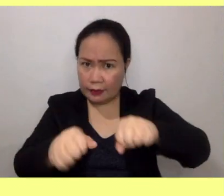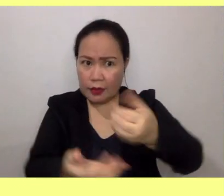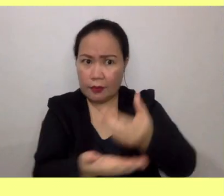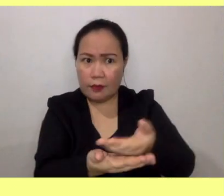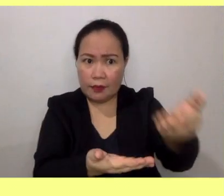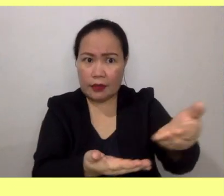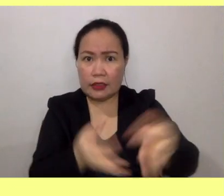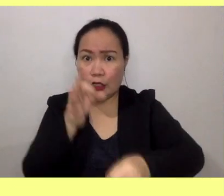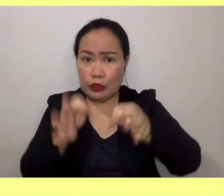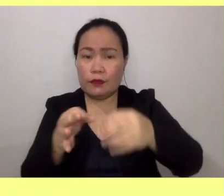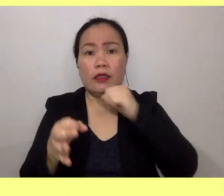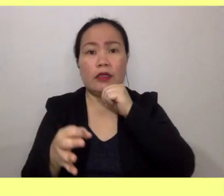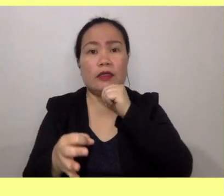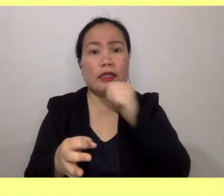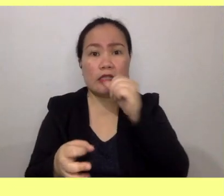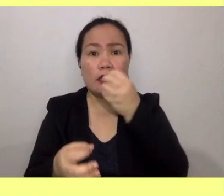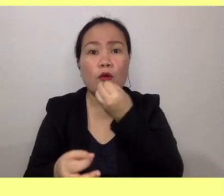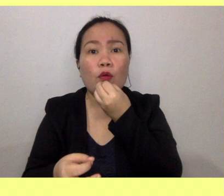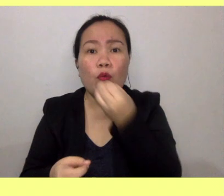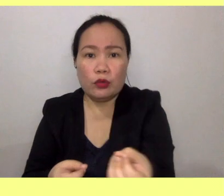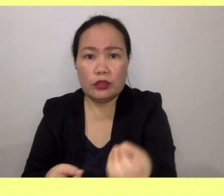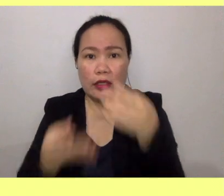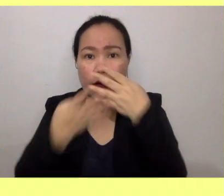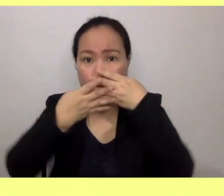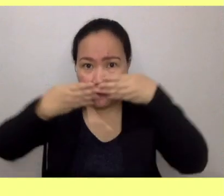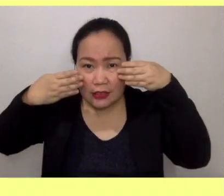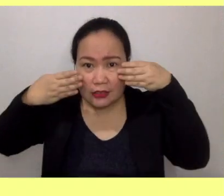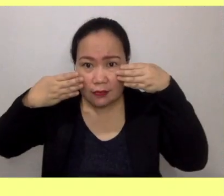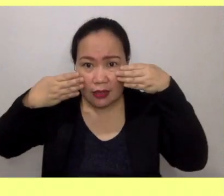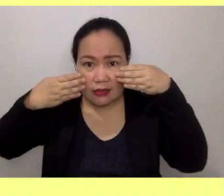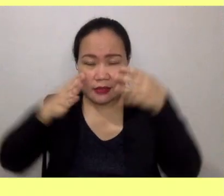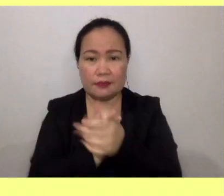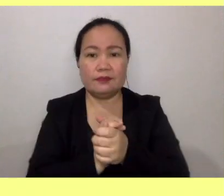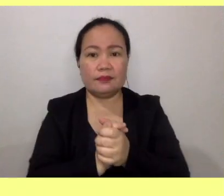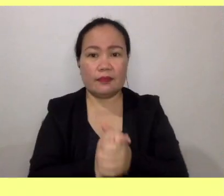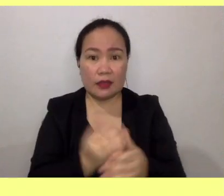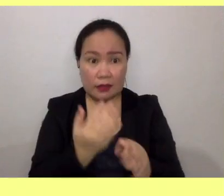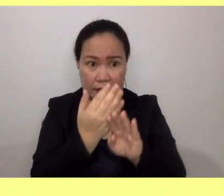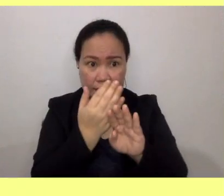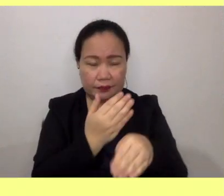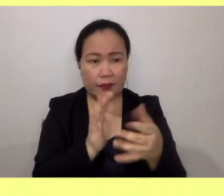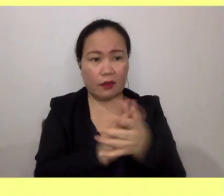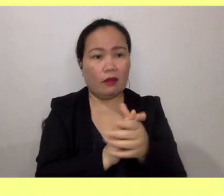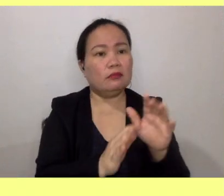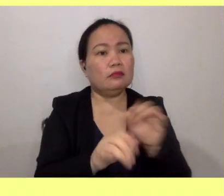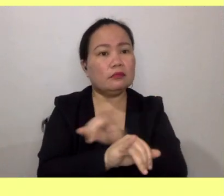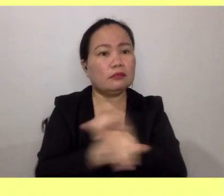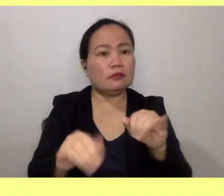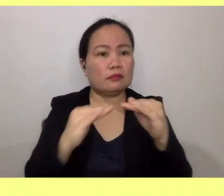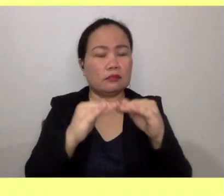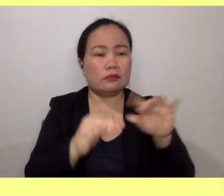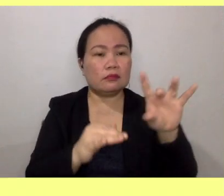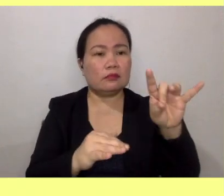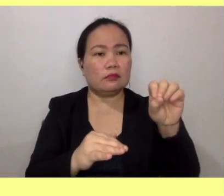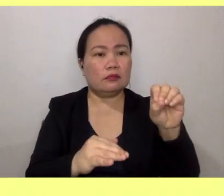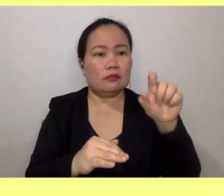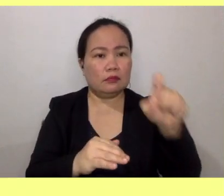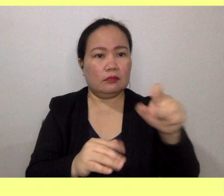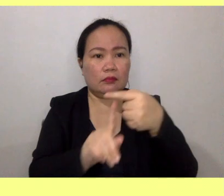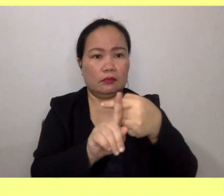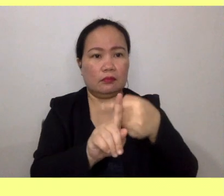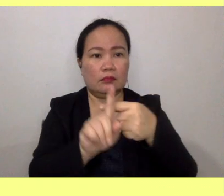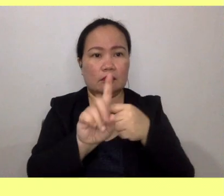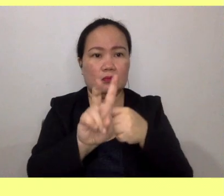bought if they did not order for face mask? Okay, so balikan natin yung ating inequality. 80x